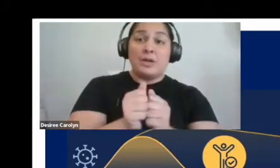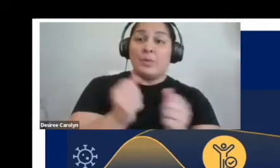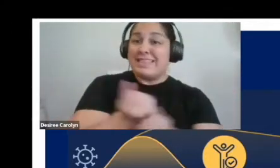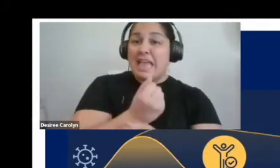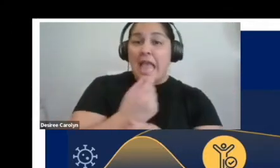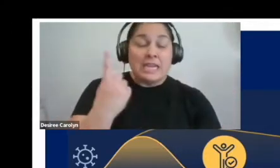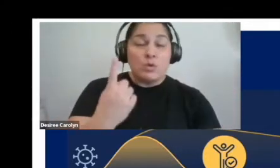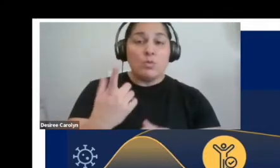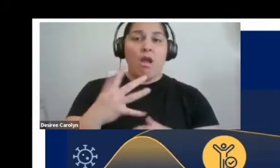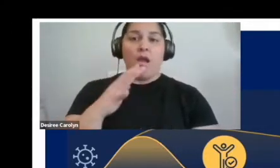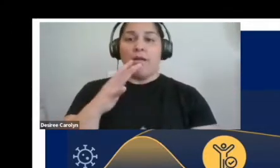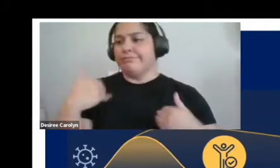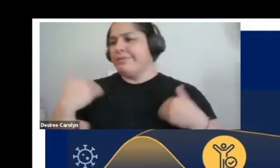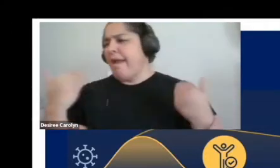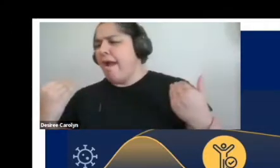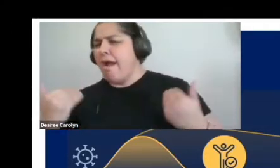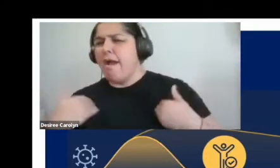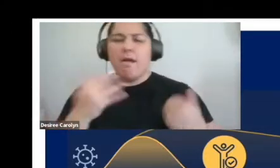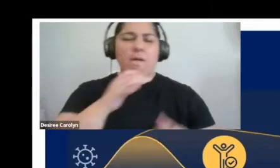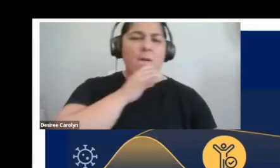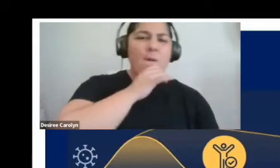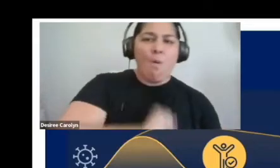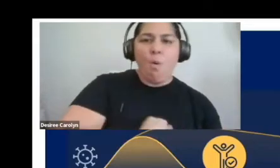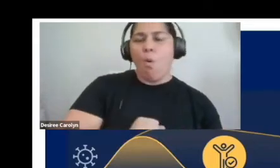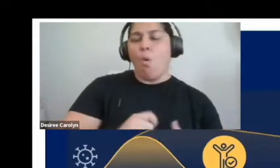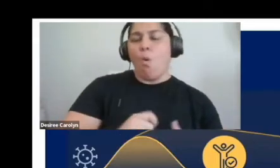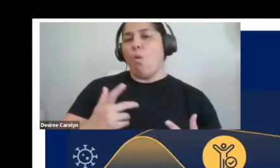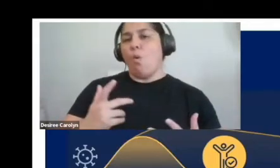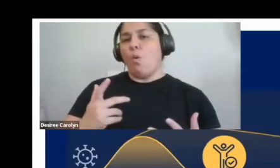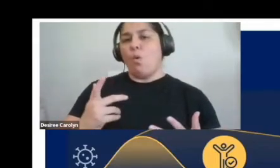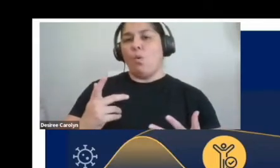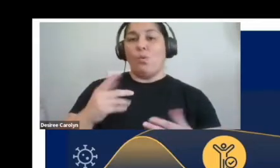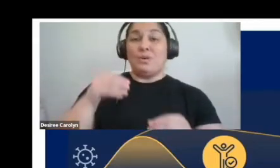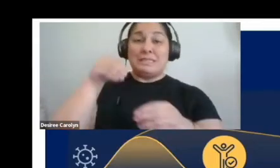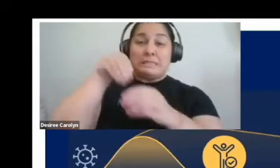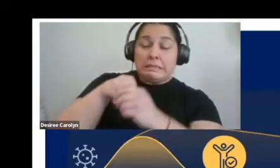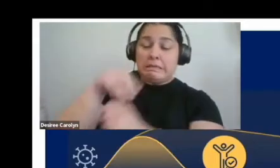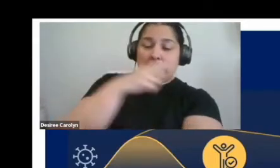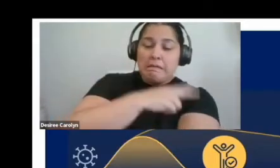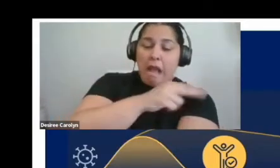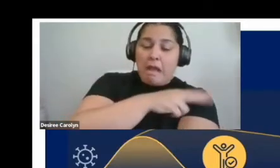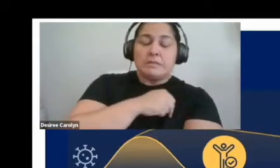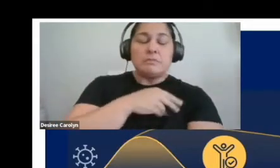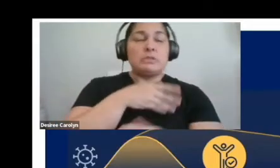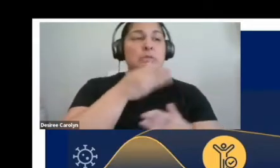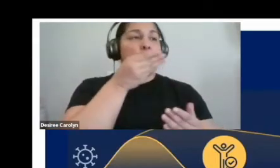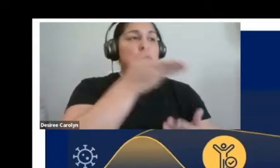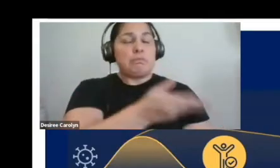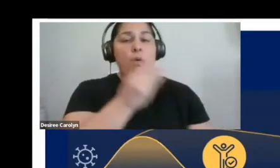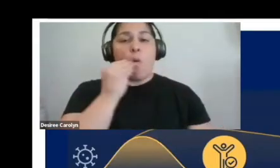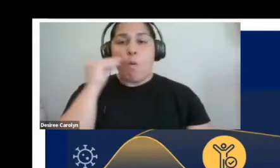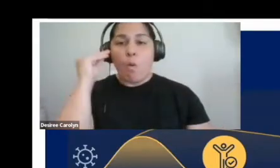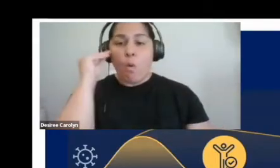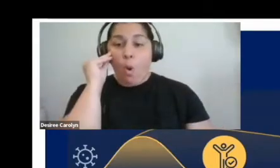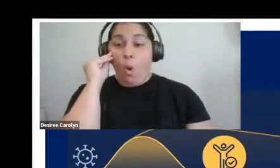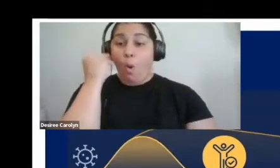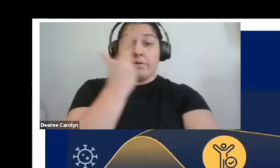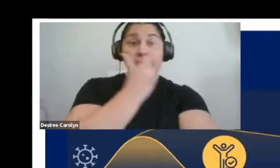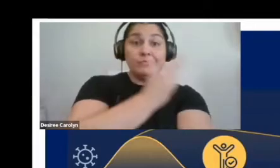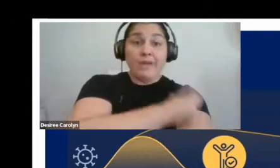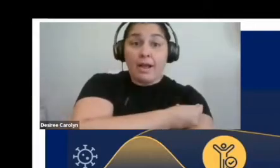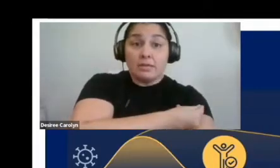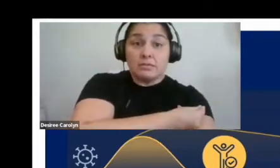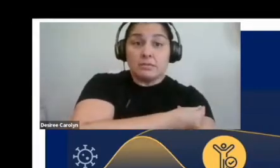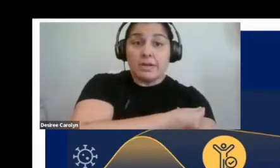old people, hospitalized people, people who are at home, and it can even happen in people who were vaccinated to